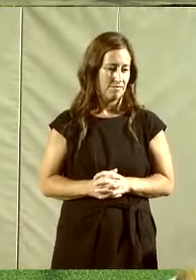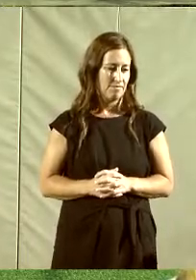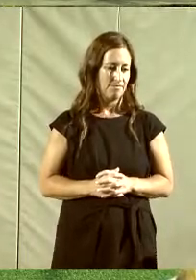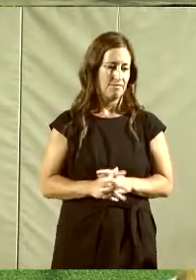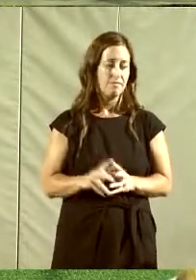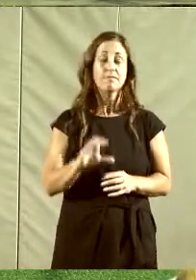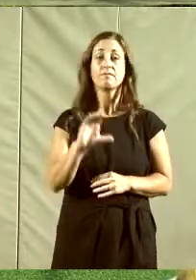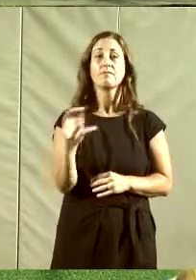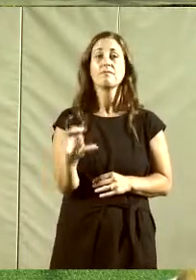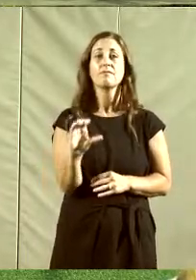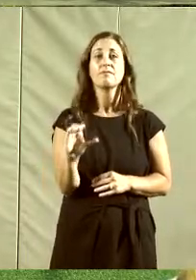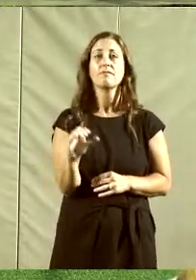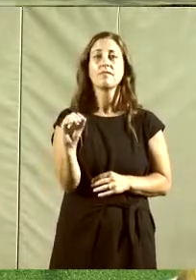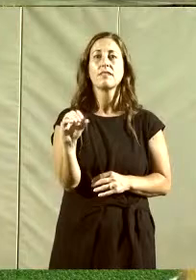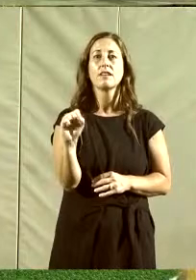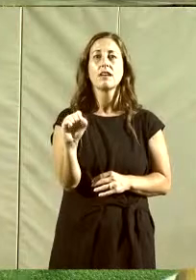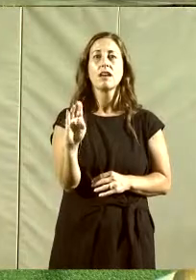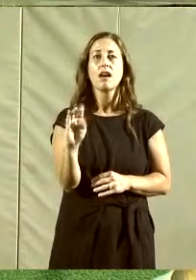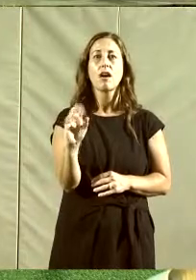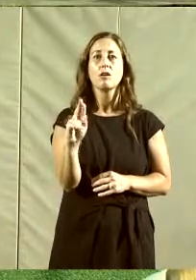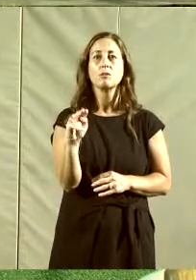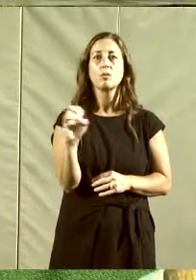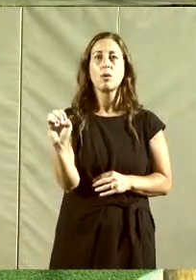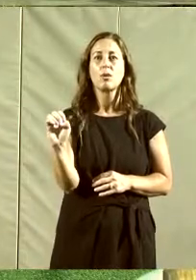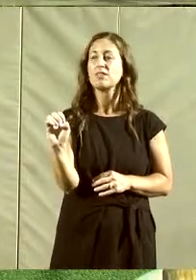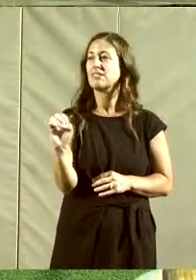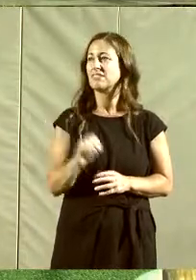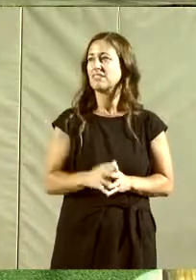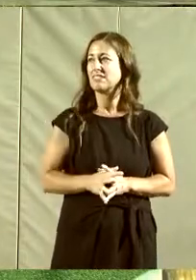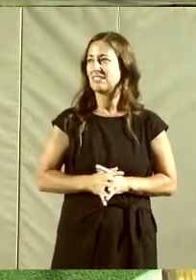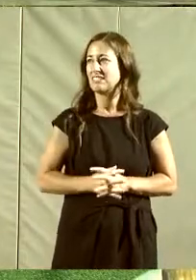Carter Christian Osborne.